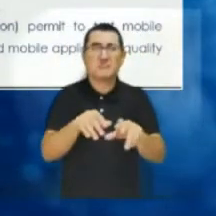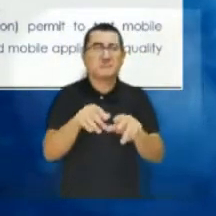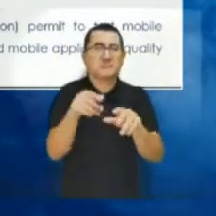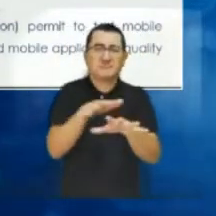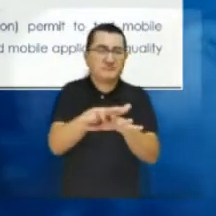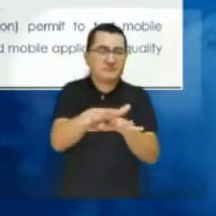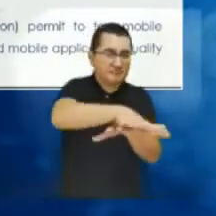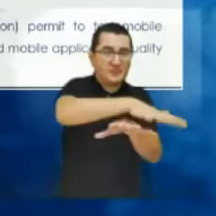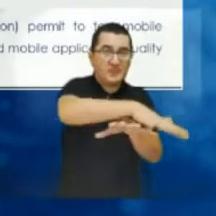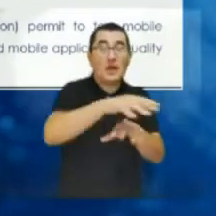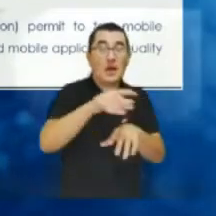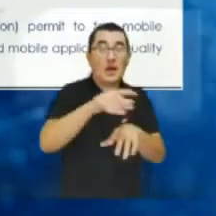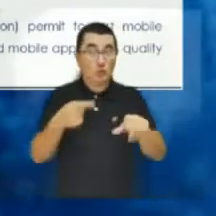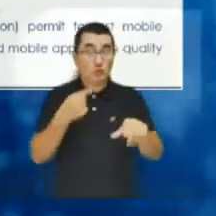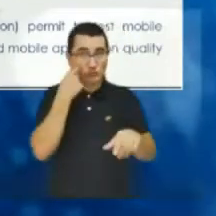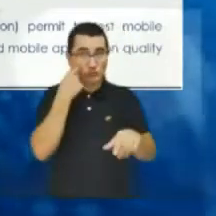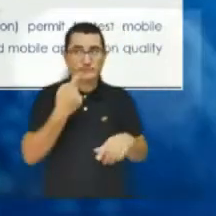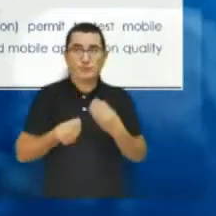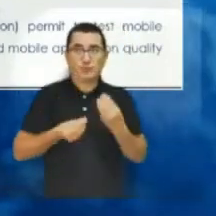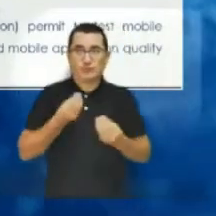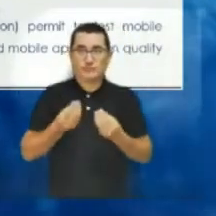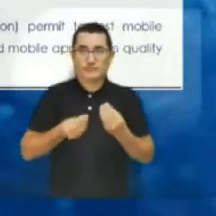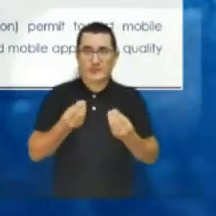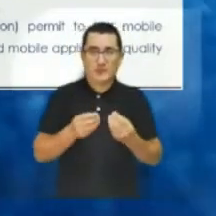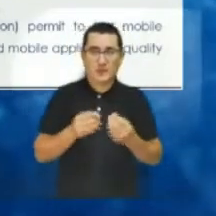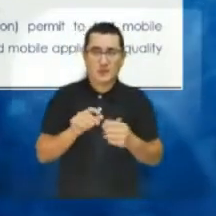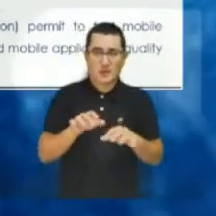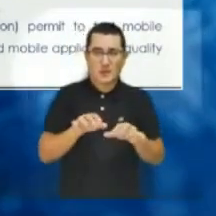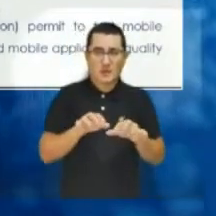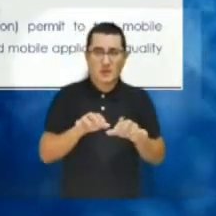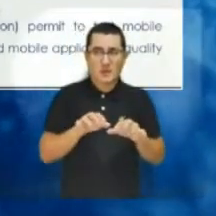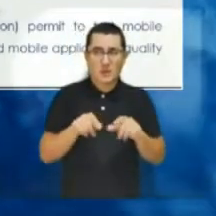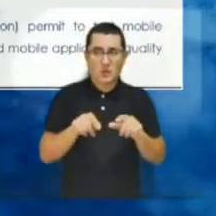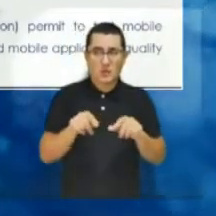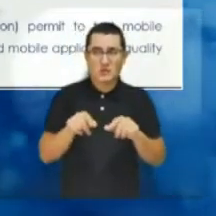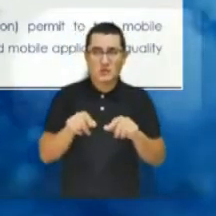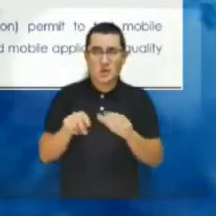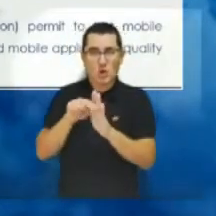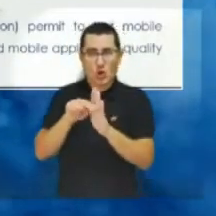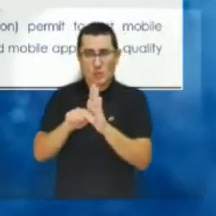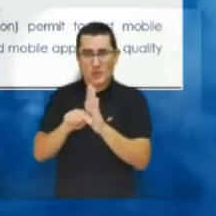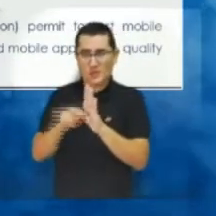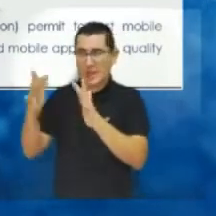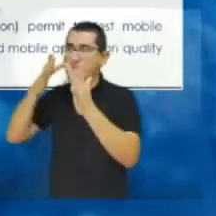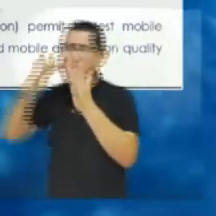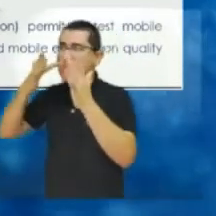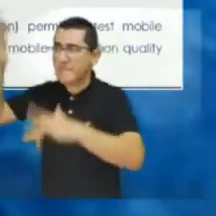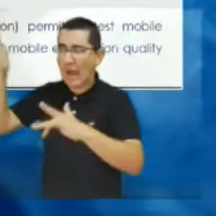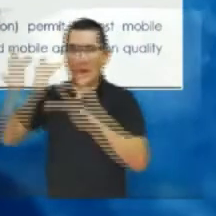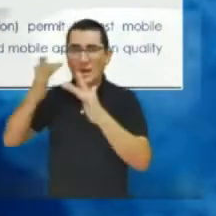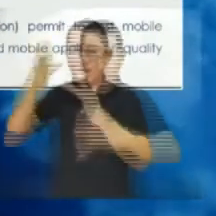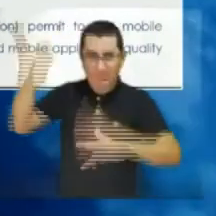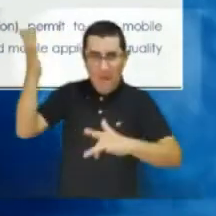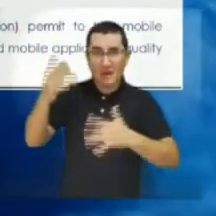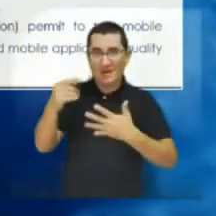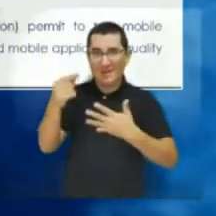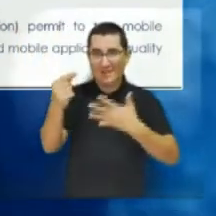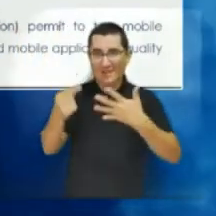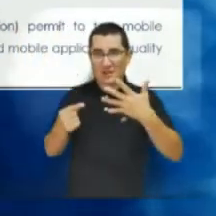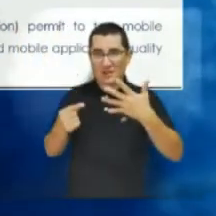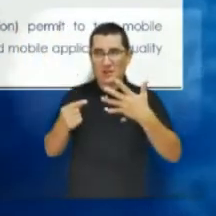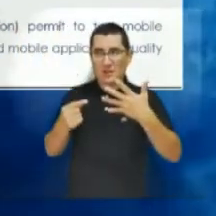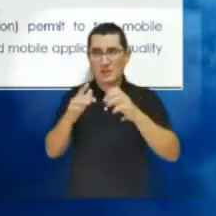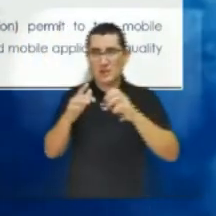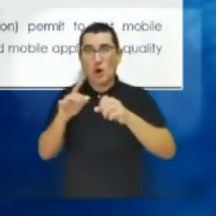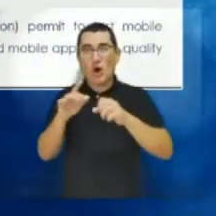spectrum a lot of information about the cell ID for operators or SSID or MAC address for